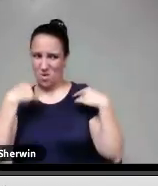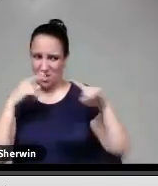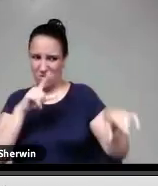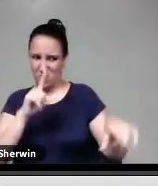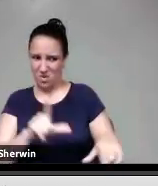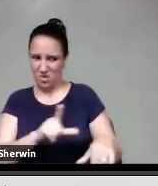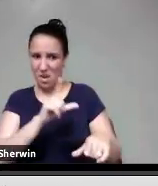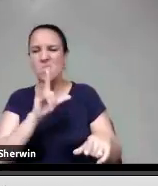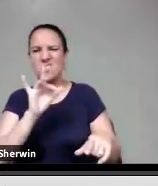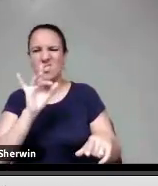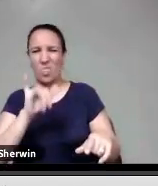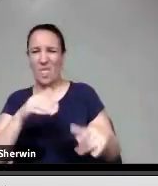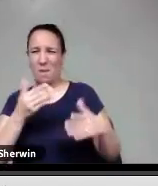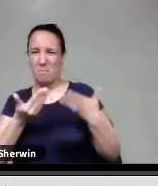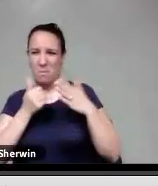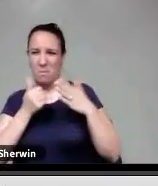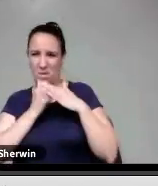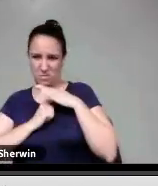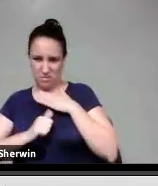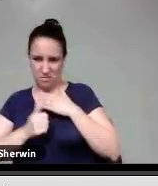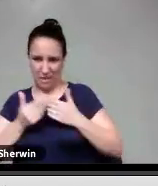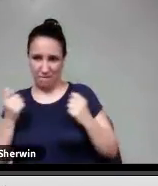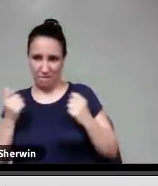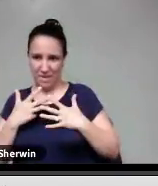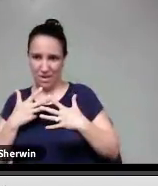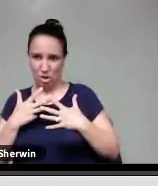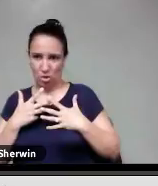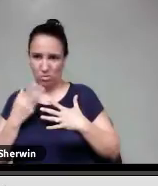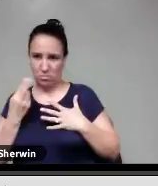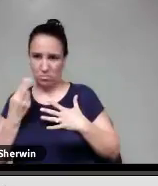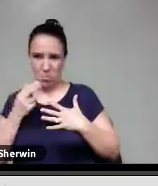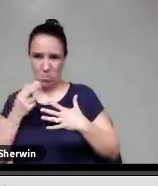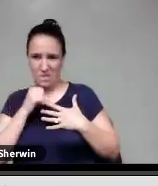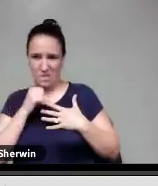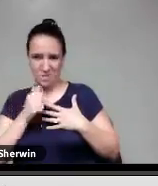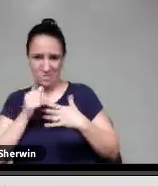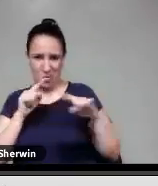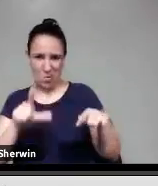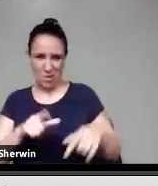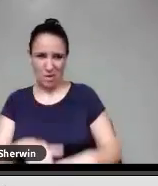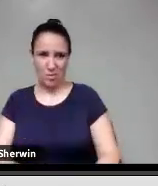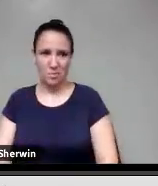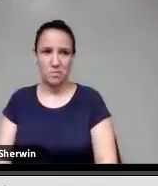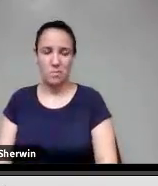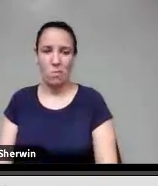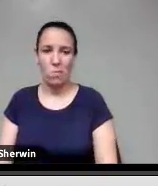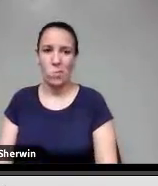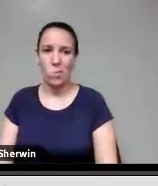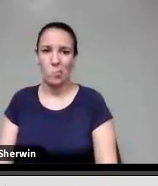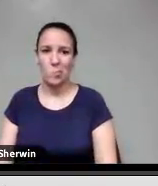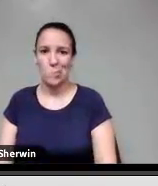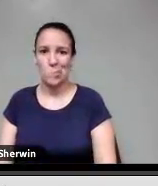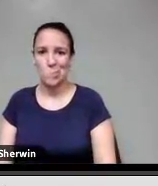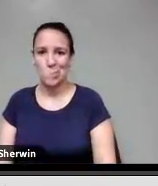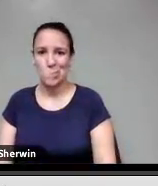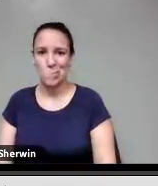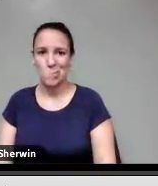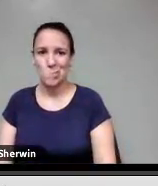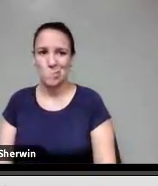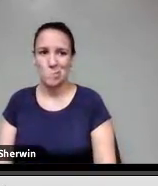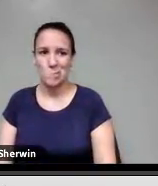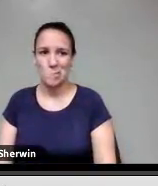be an underlying reason why it might be a little bit of a challenge to get those people involved. You want to personalize